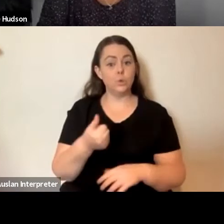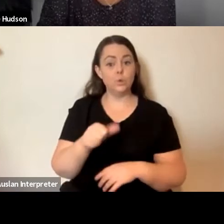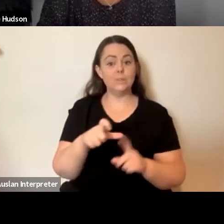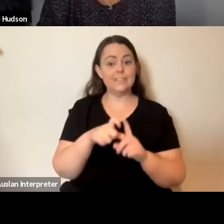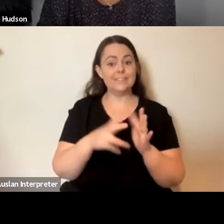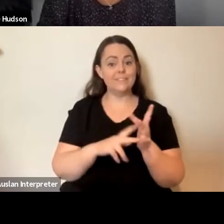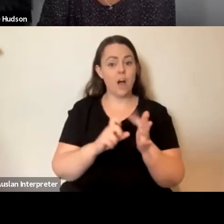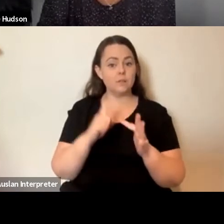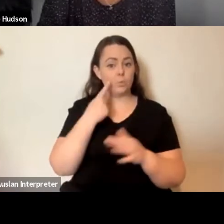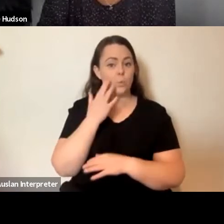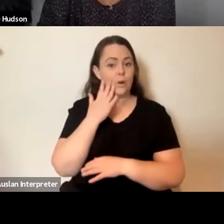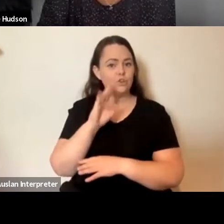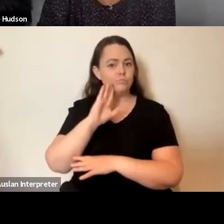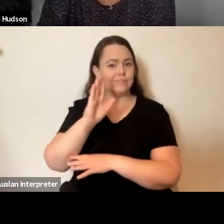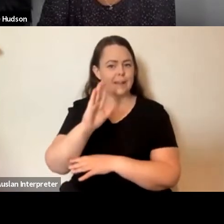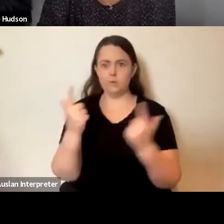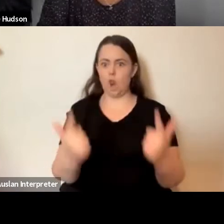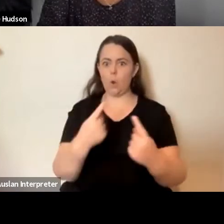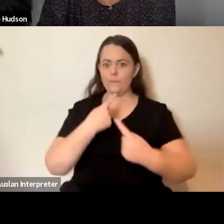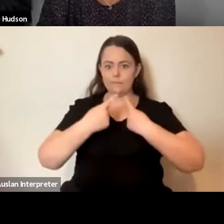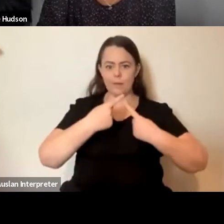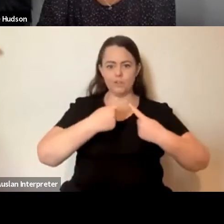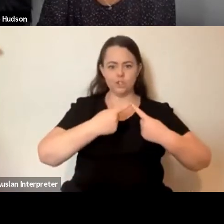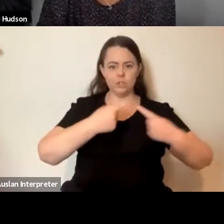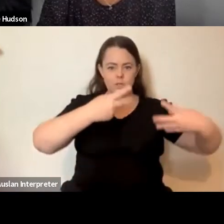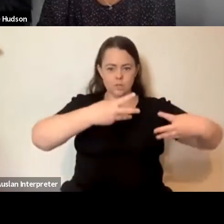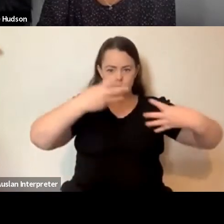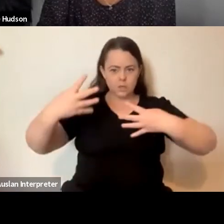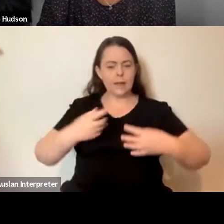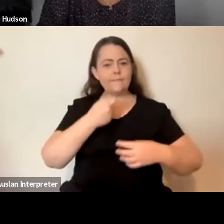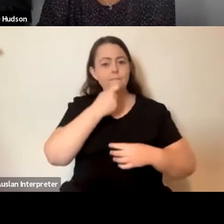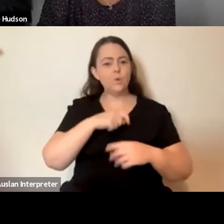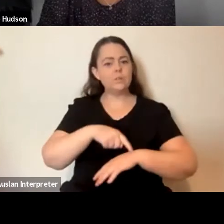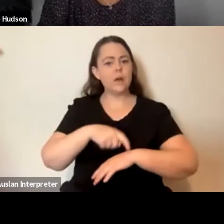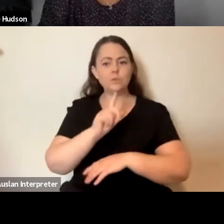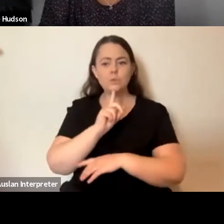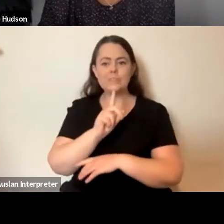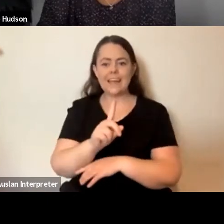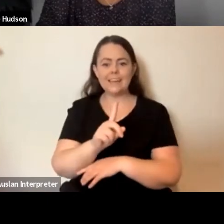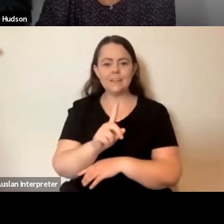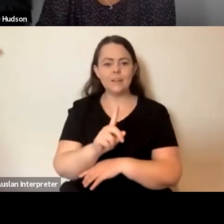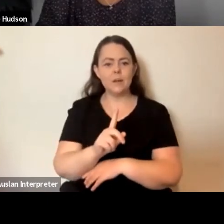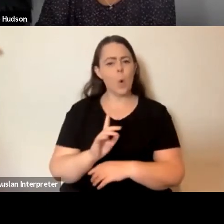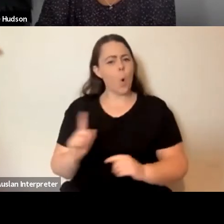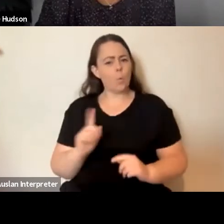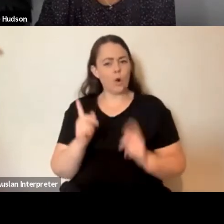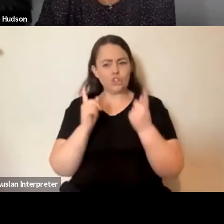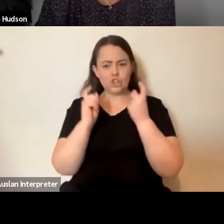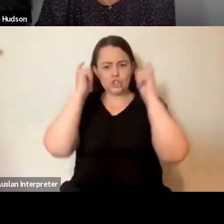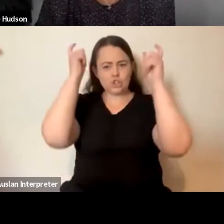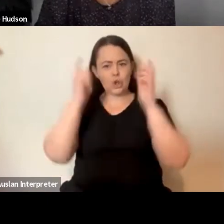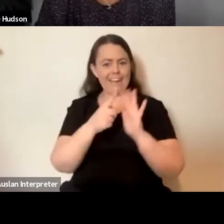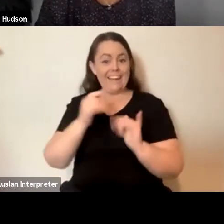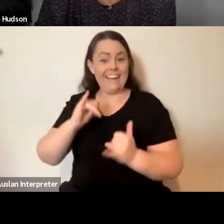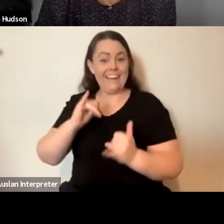presented us a whole lot of information, but a couple of times you prefaced with, what's concerning is, and my ears,